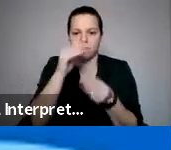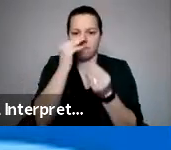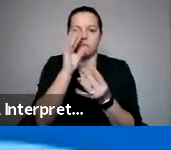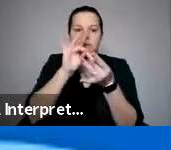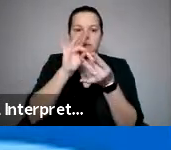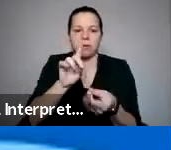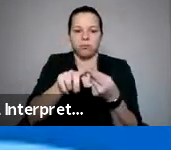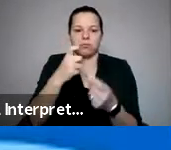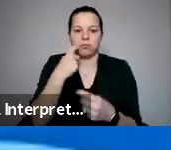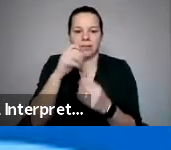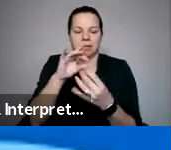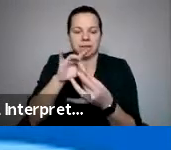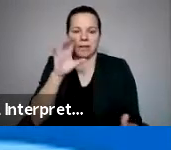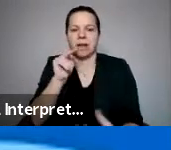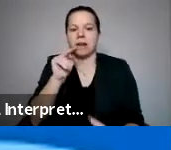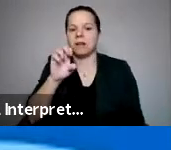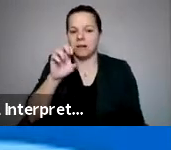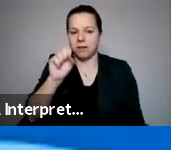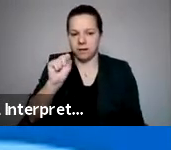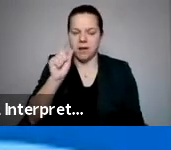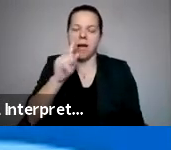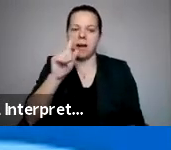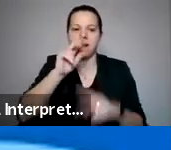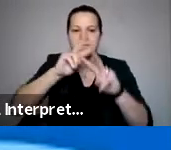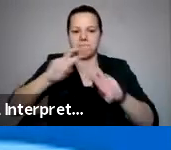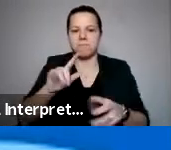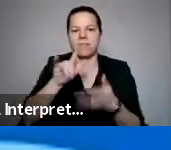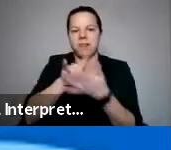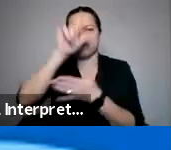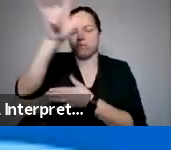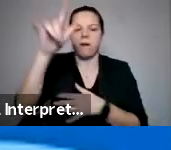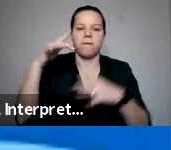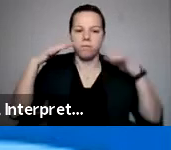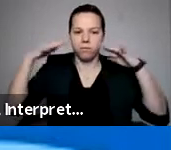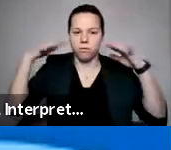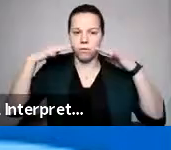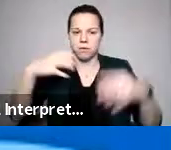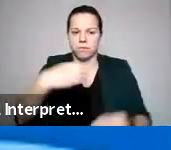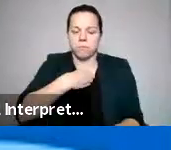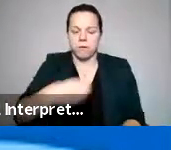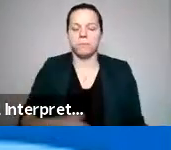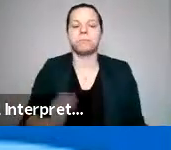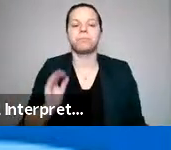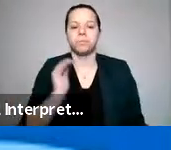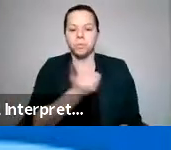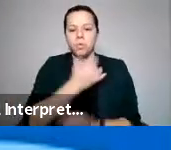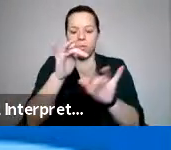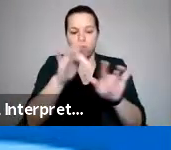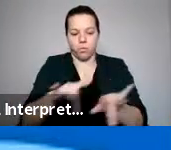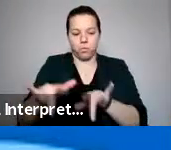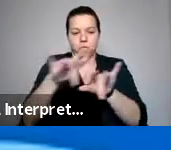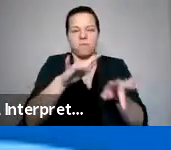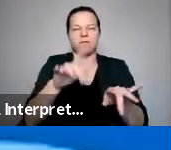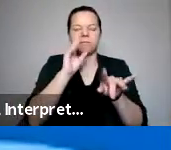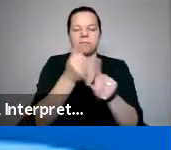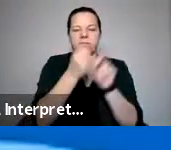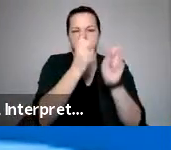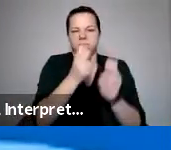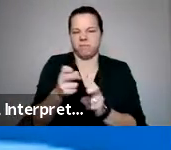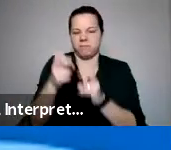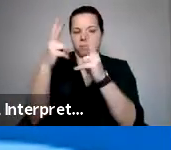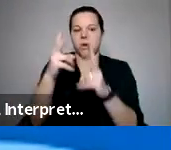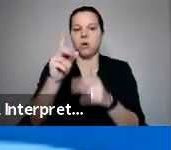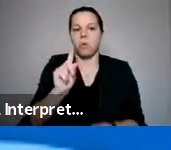Environmental Survey and analysis on aircraft noise annoyance. We are recording the webinar, and it will be posted